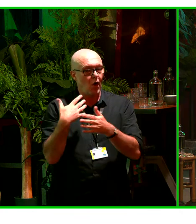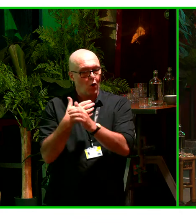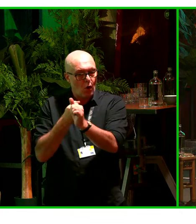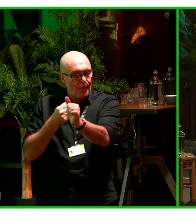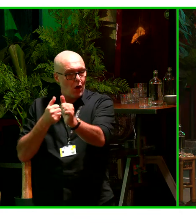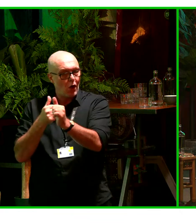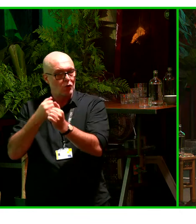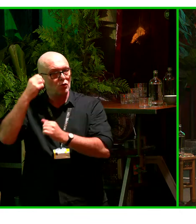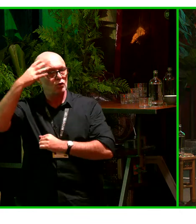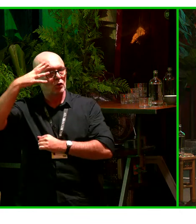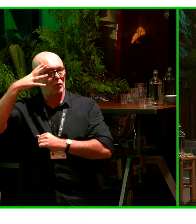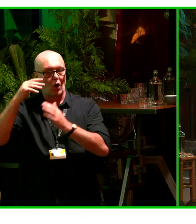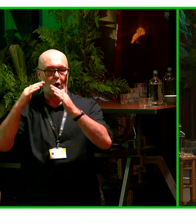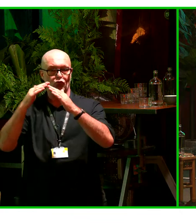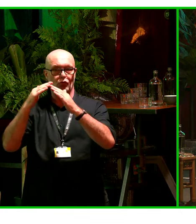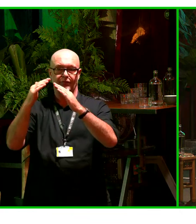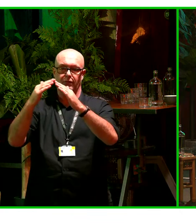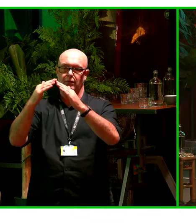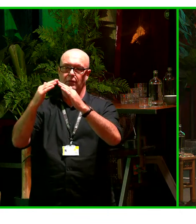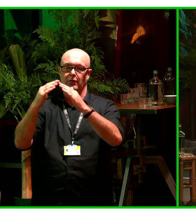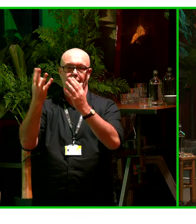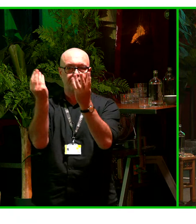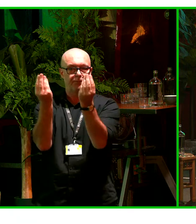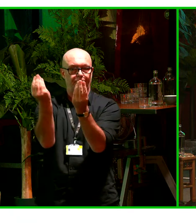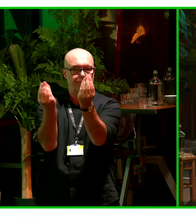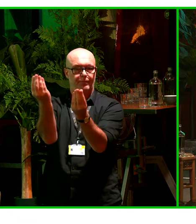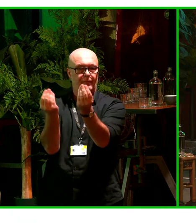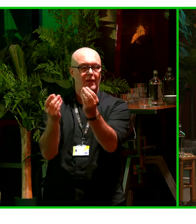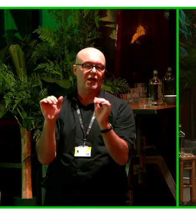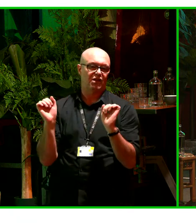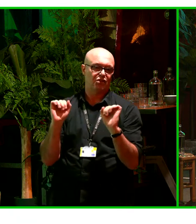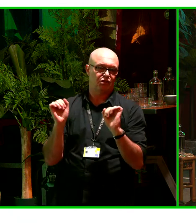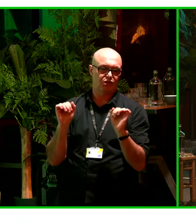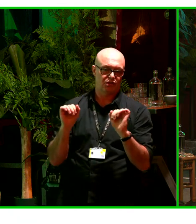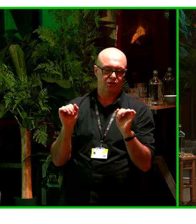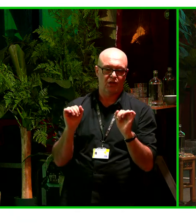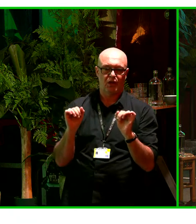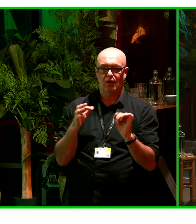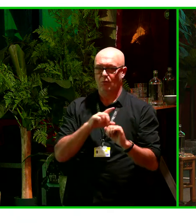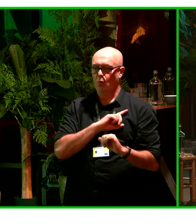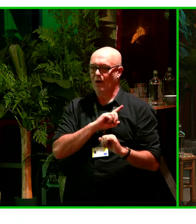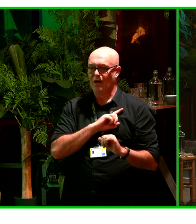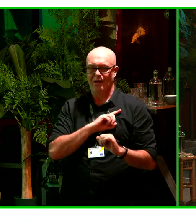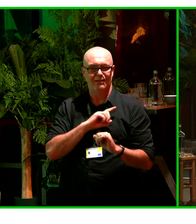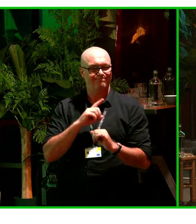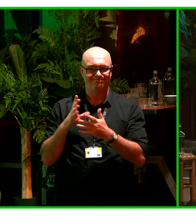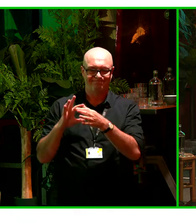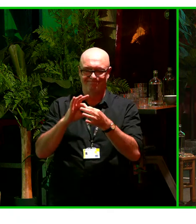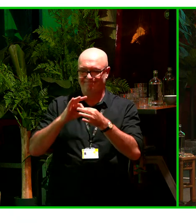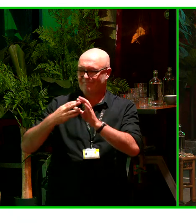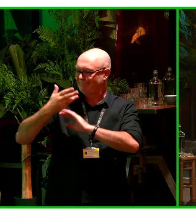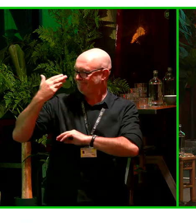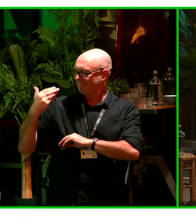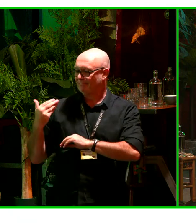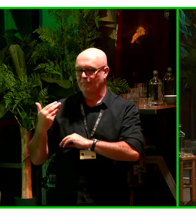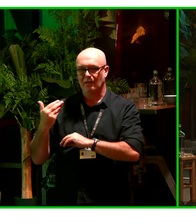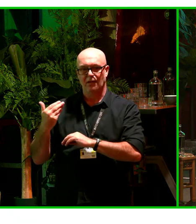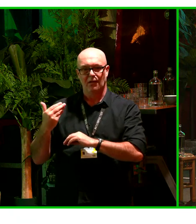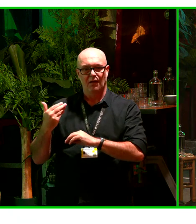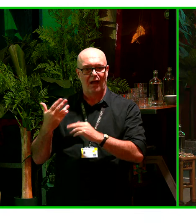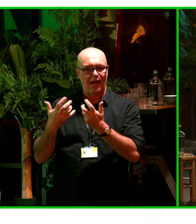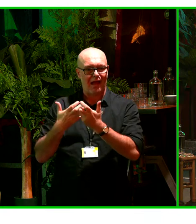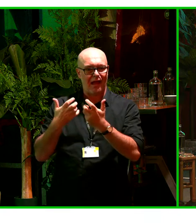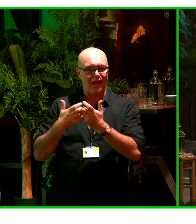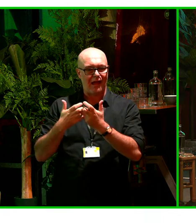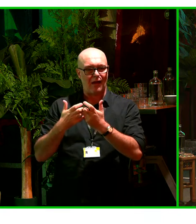rooftops, it's not there yet. Main problem is legacy kit. Where do we put the solar? How do we get it onto the